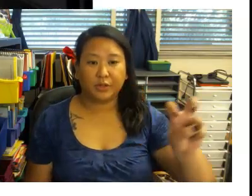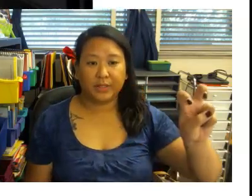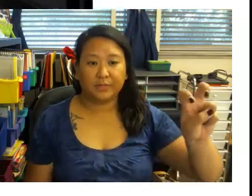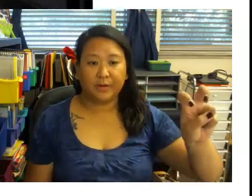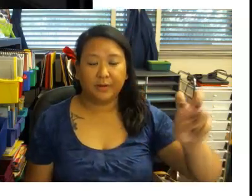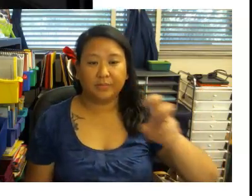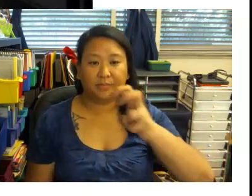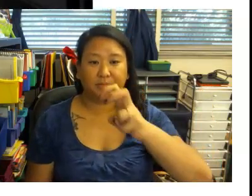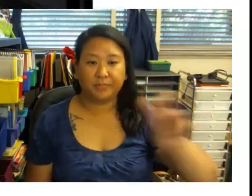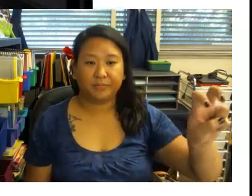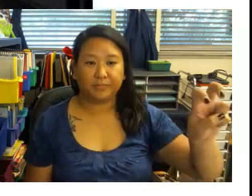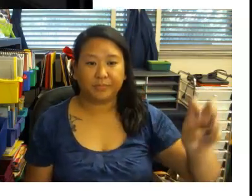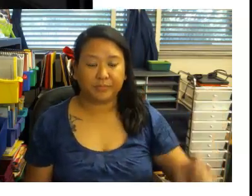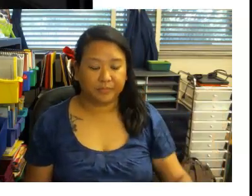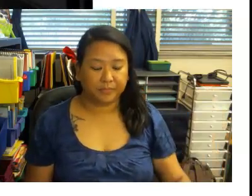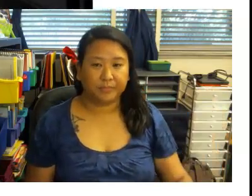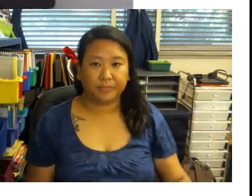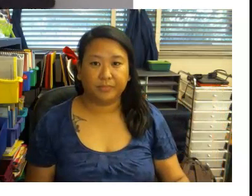To transfer.